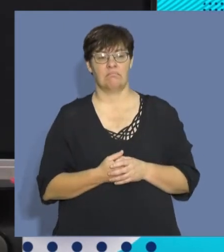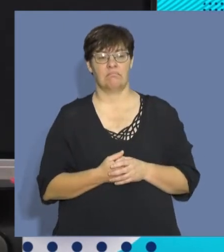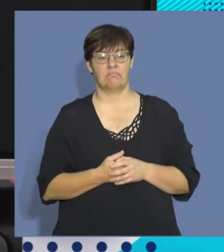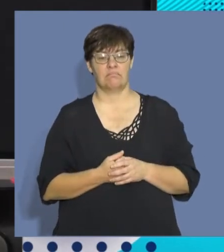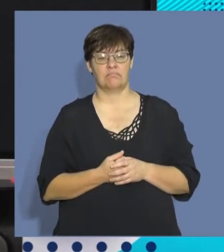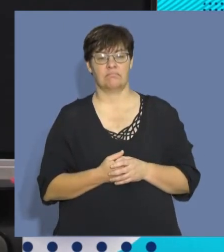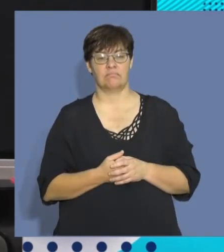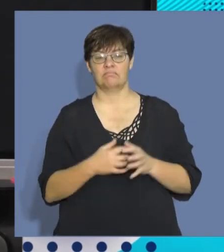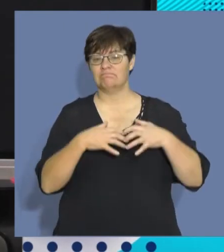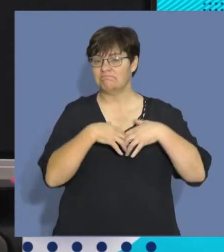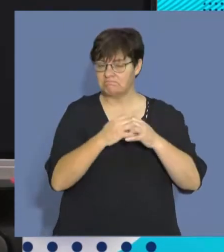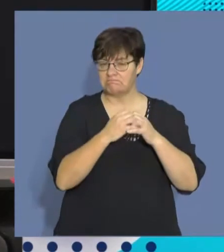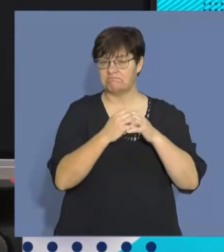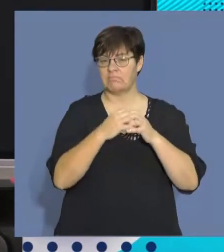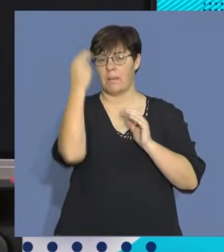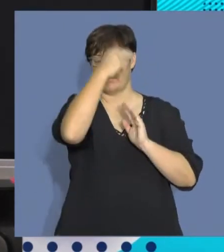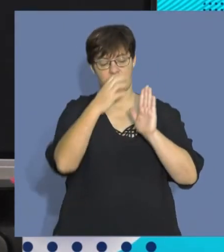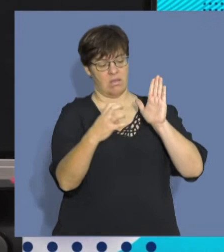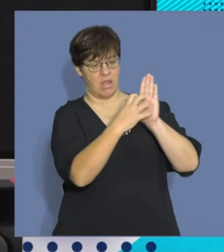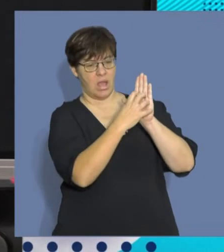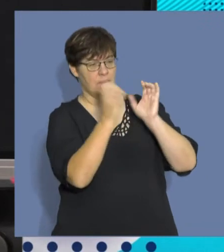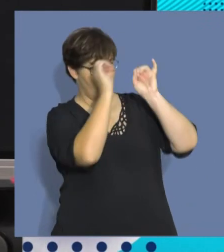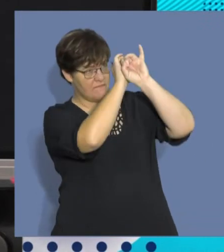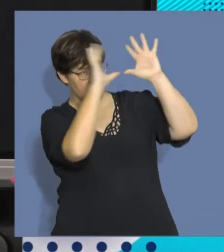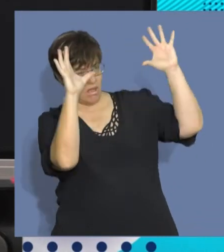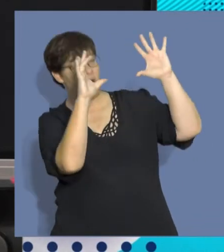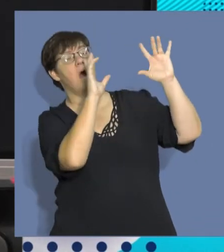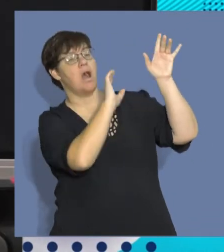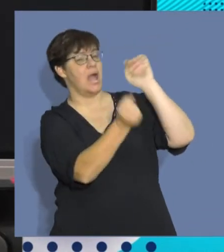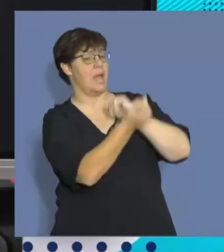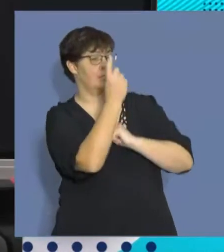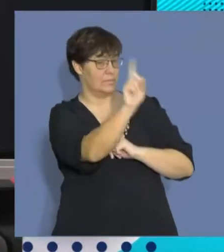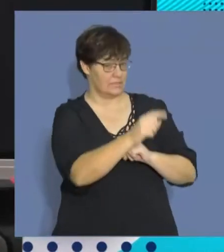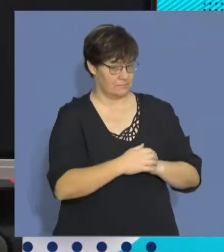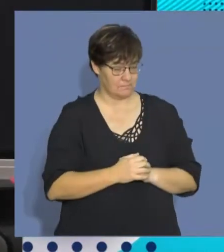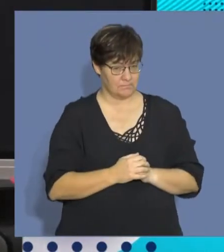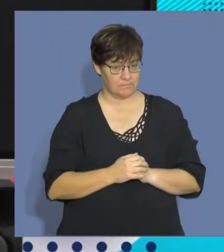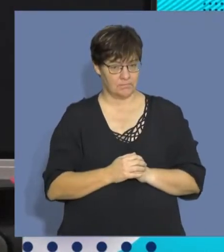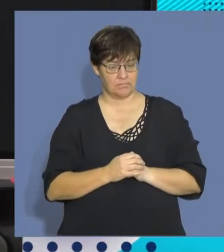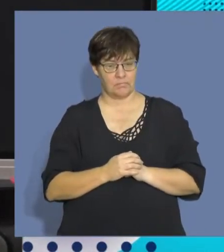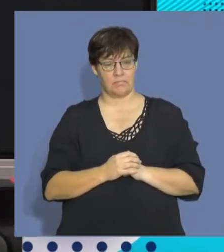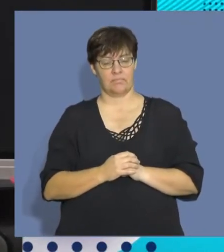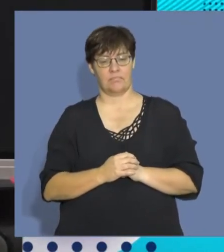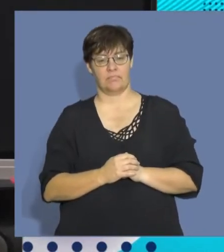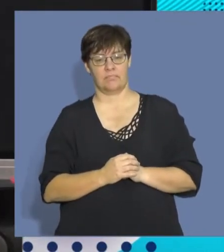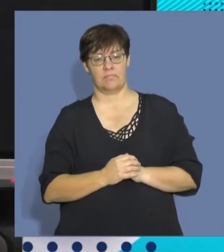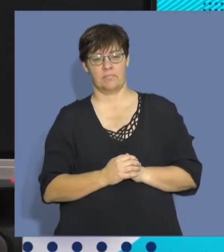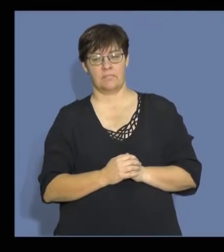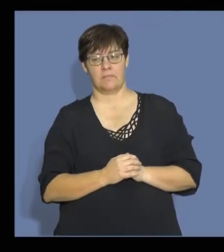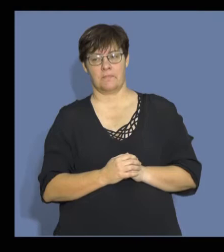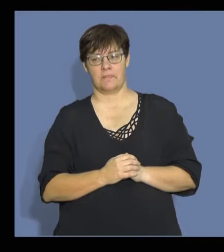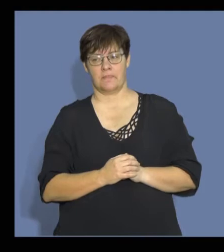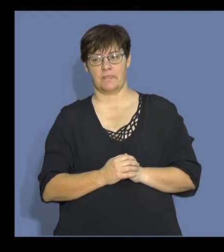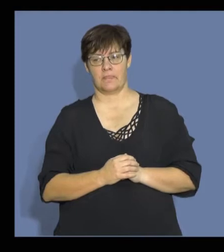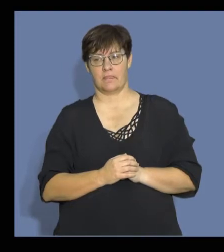is drawing a sketch, trying to visualize what is actually happening in this question. And so what I've